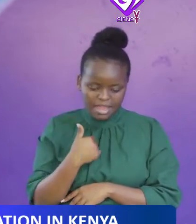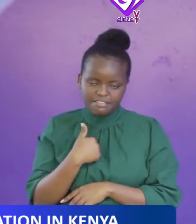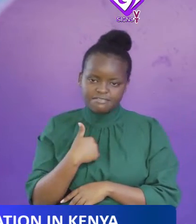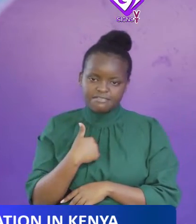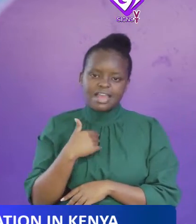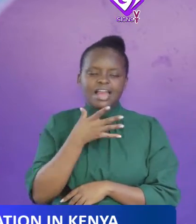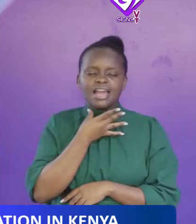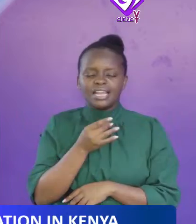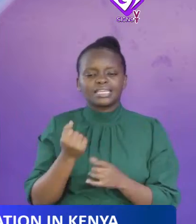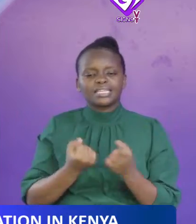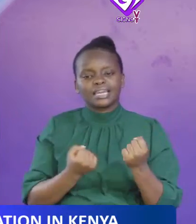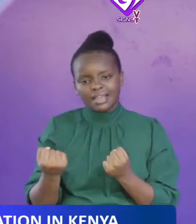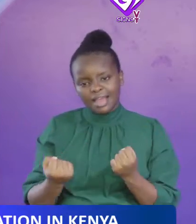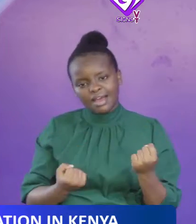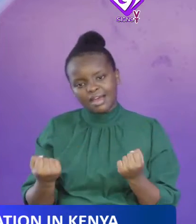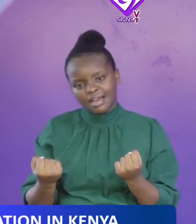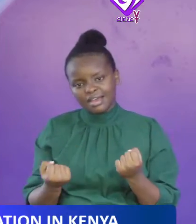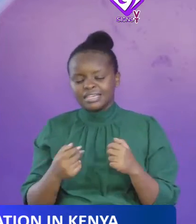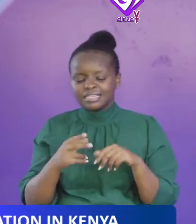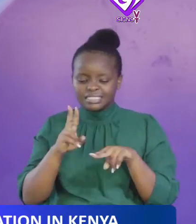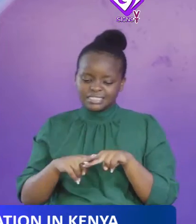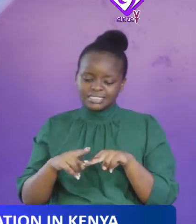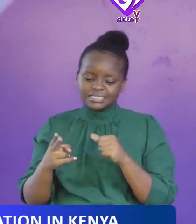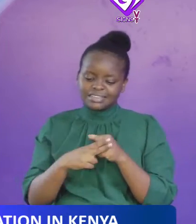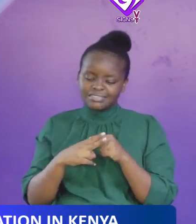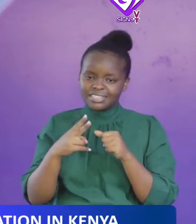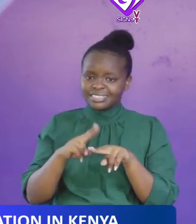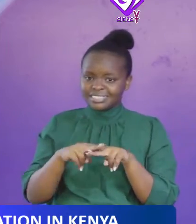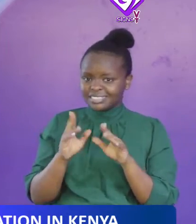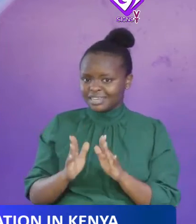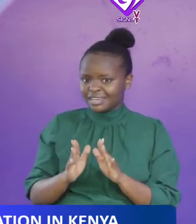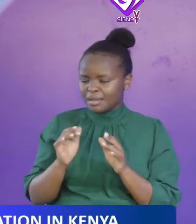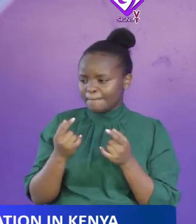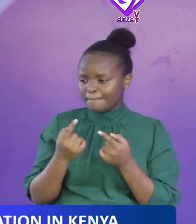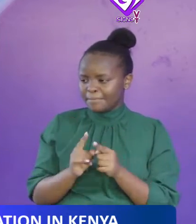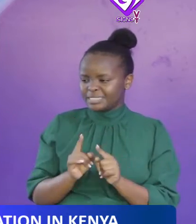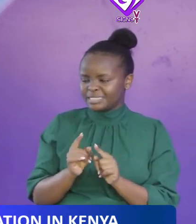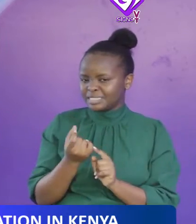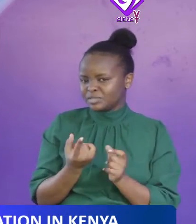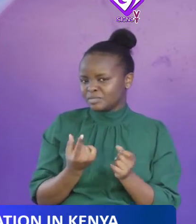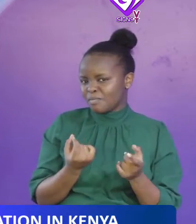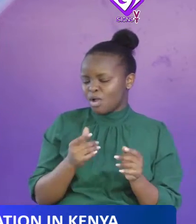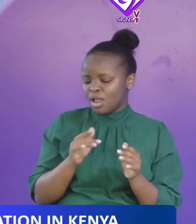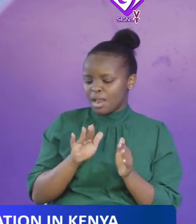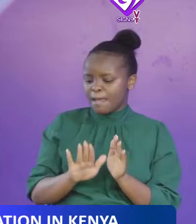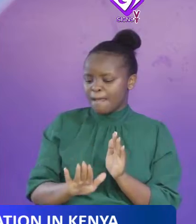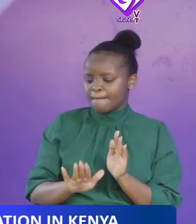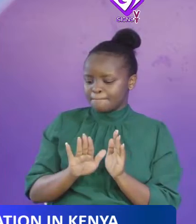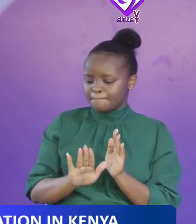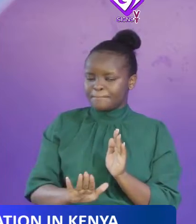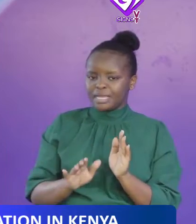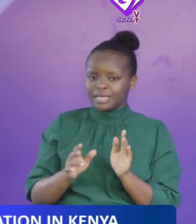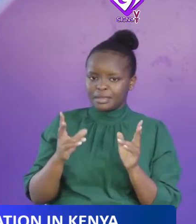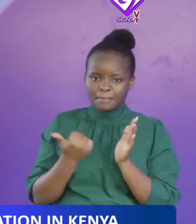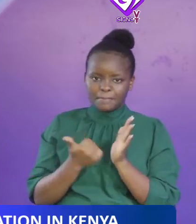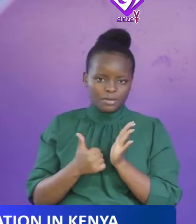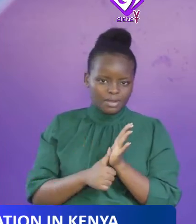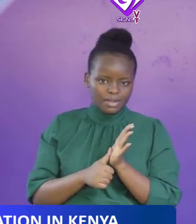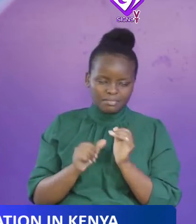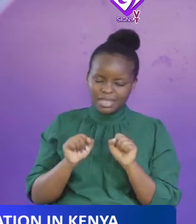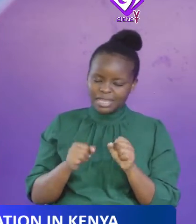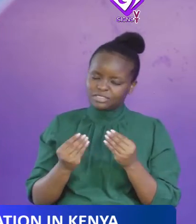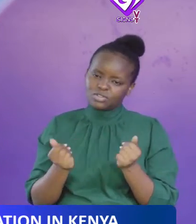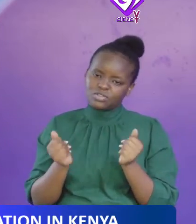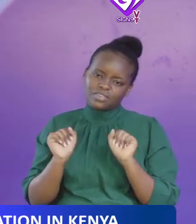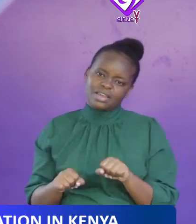the car, it's a 7-seater, but that small brake issue, I can deal with it. That